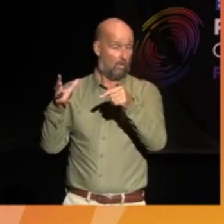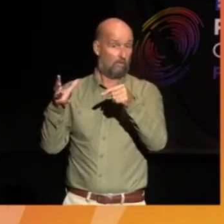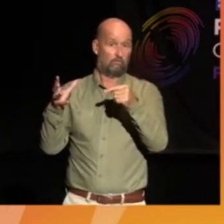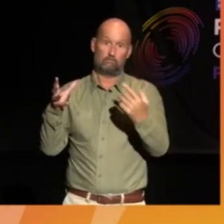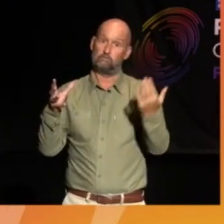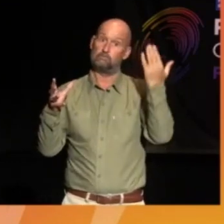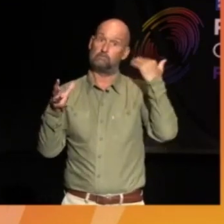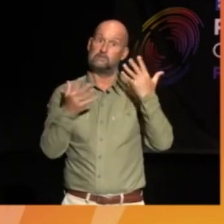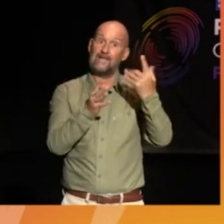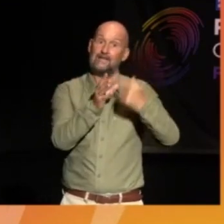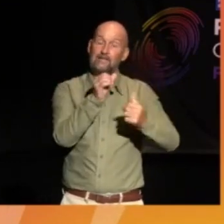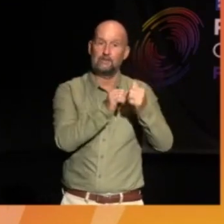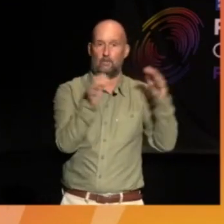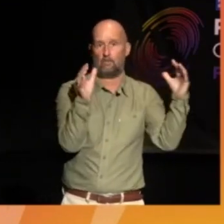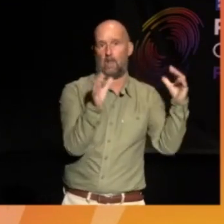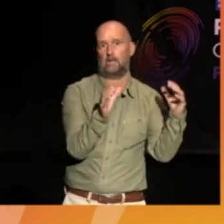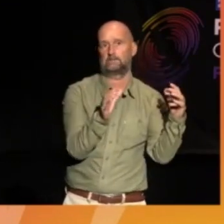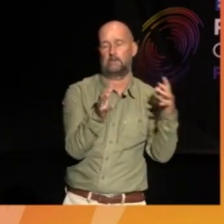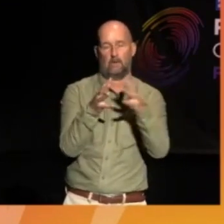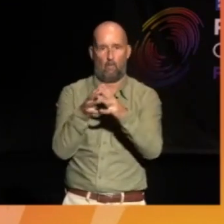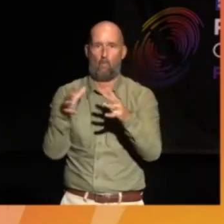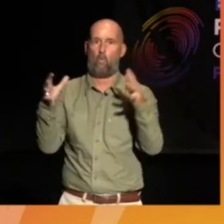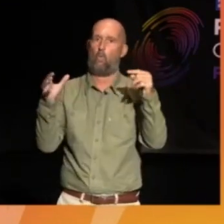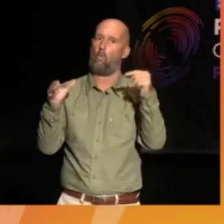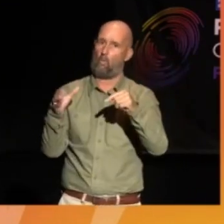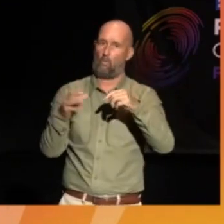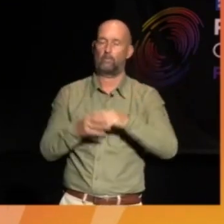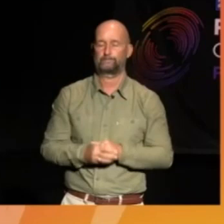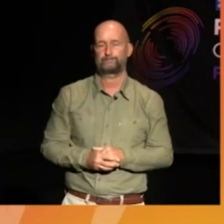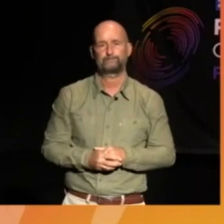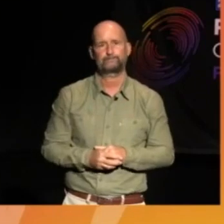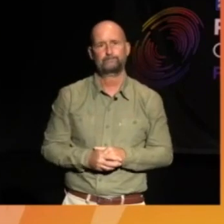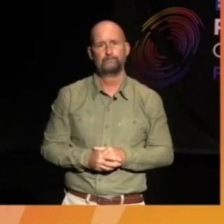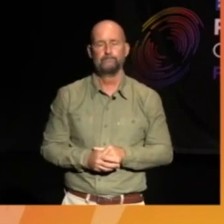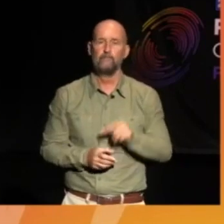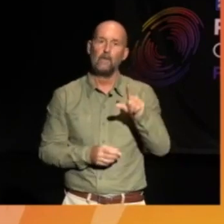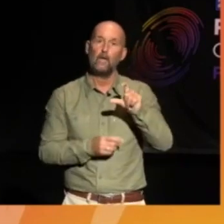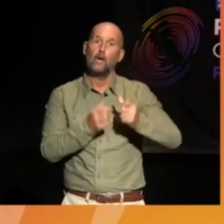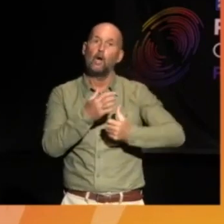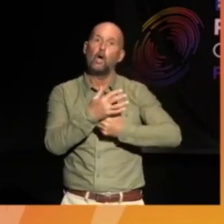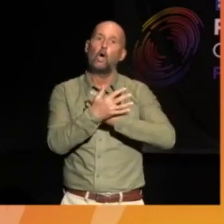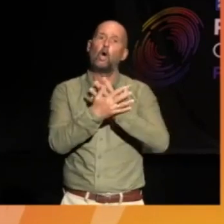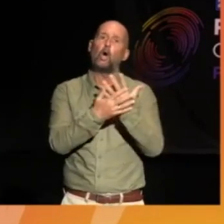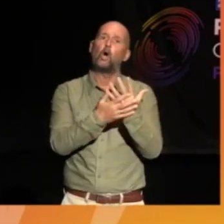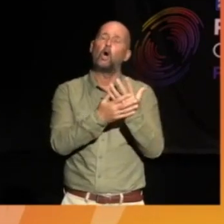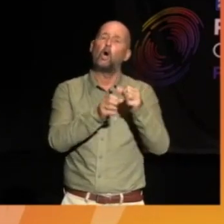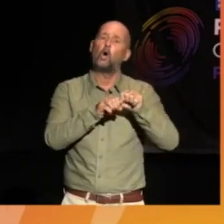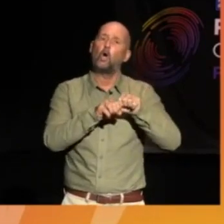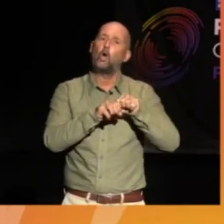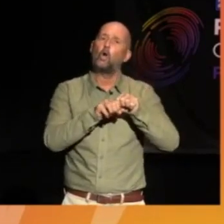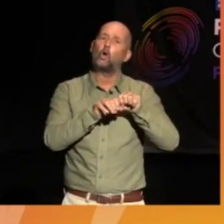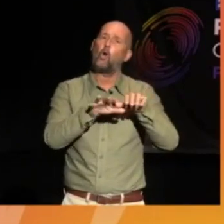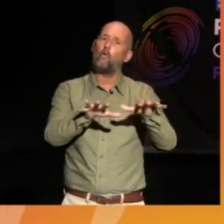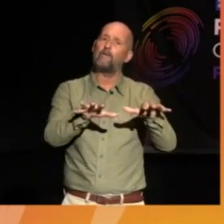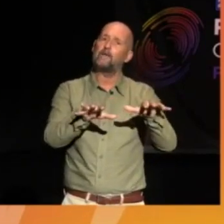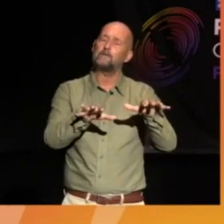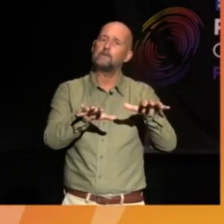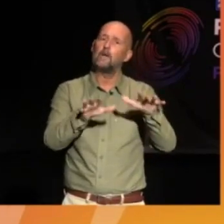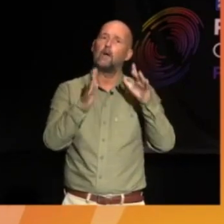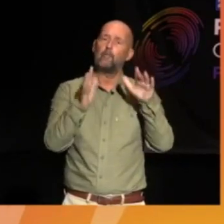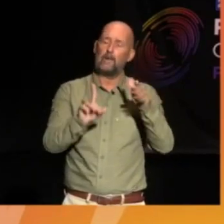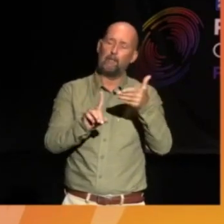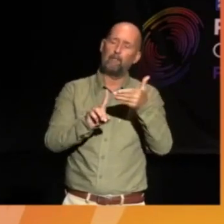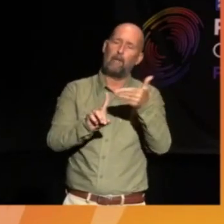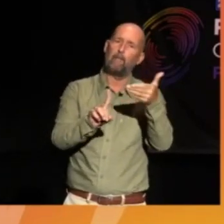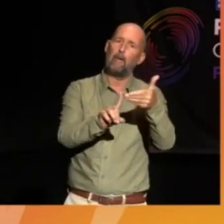there were 10 years ago. And although COVID has exacerbated the issues of child labour, and we'll